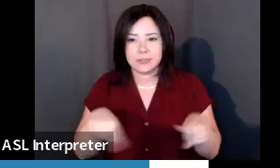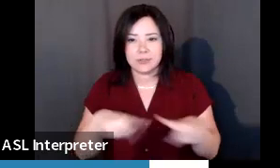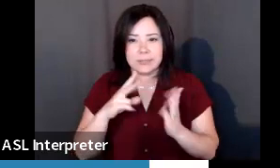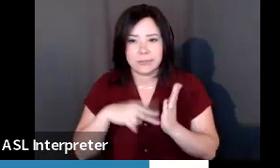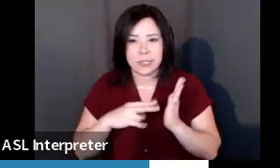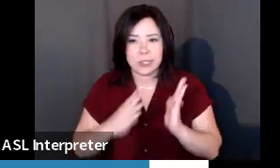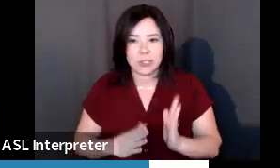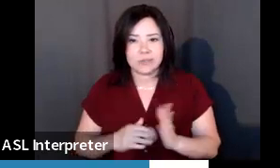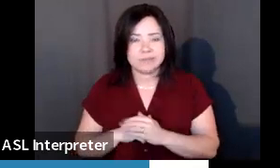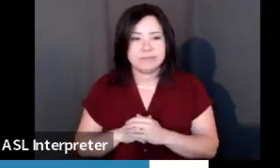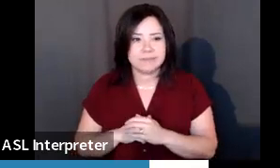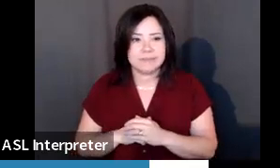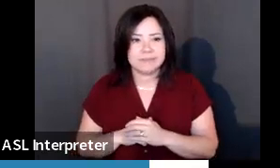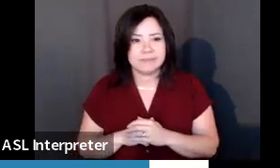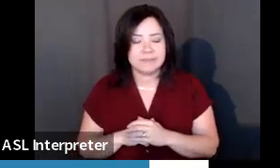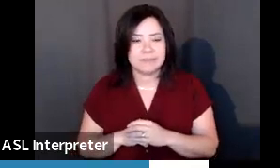There we go.